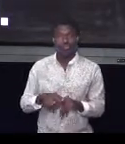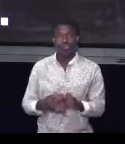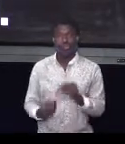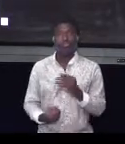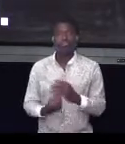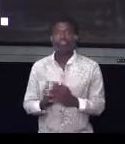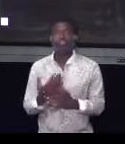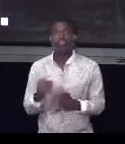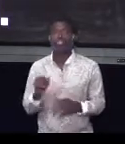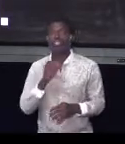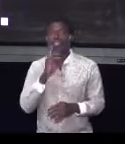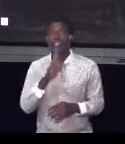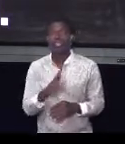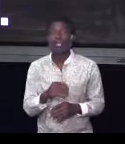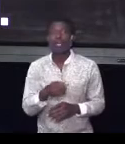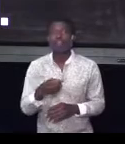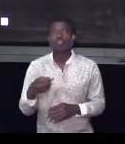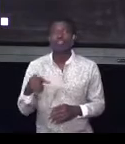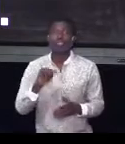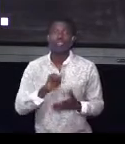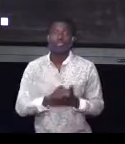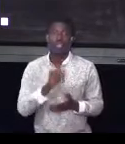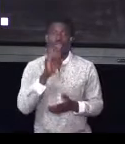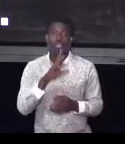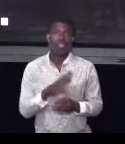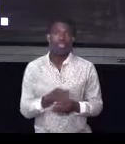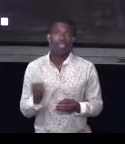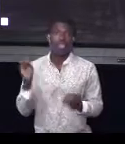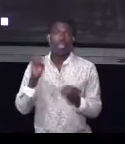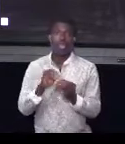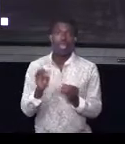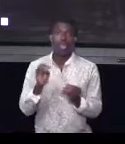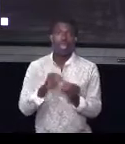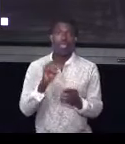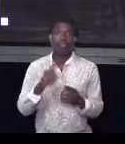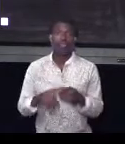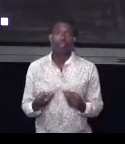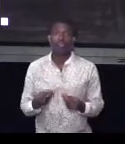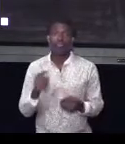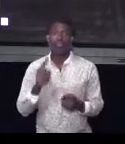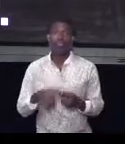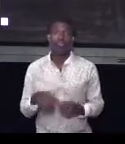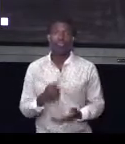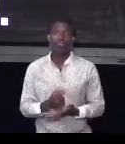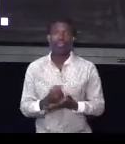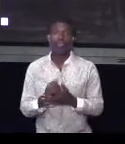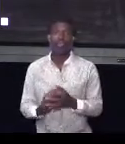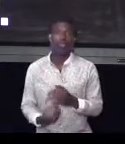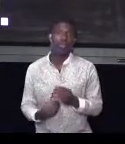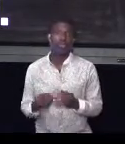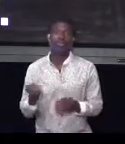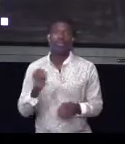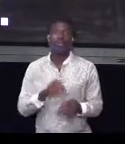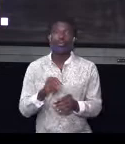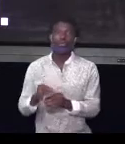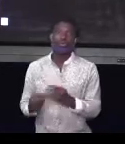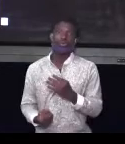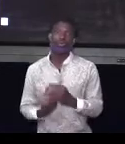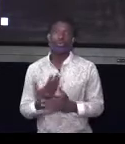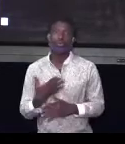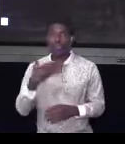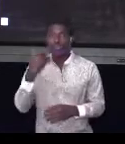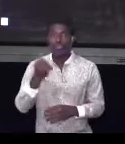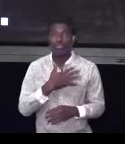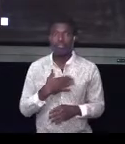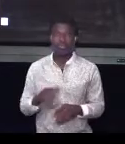again. Fertilizers are substances that are added to the soil to help crops grow better